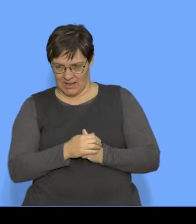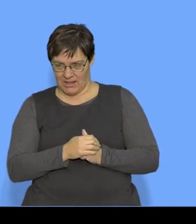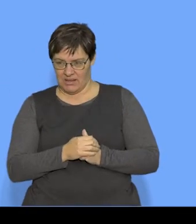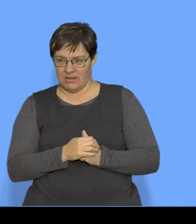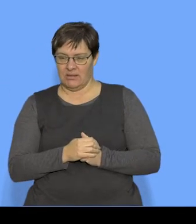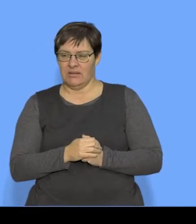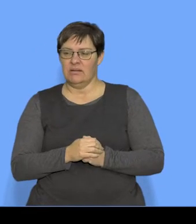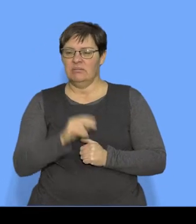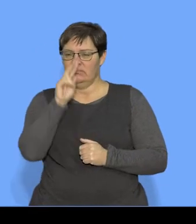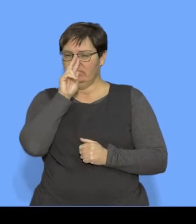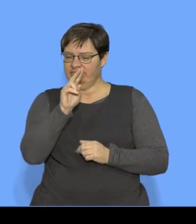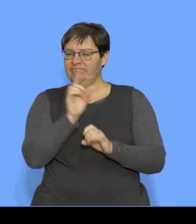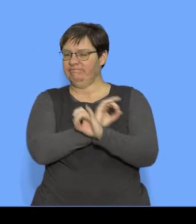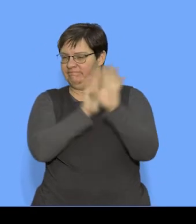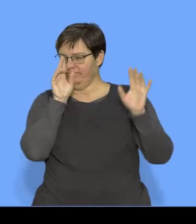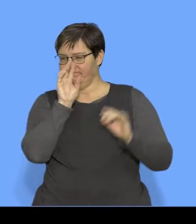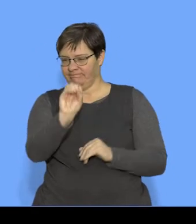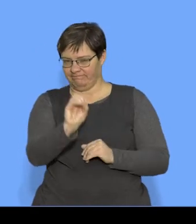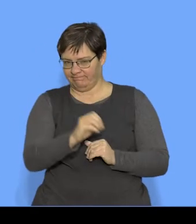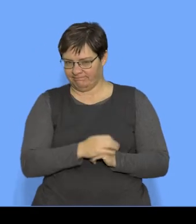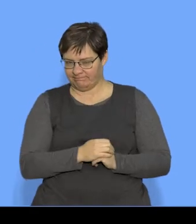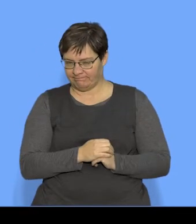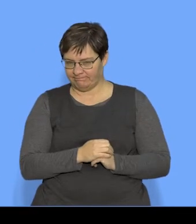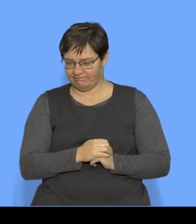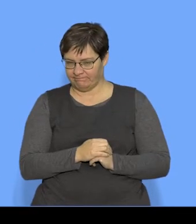my diagram so that you can see these